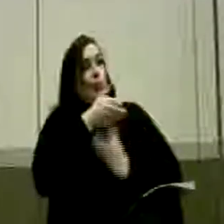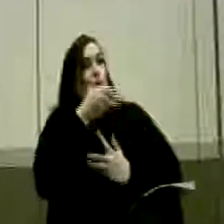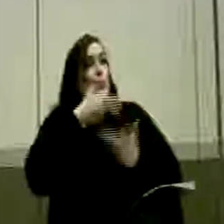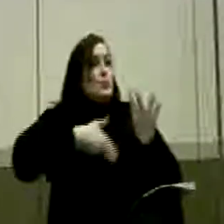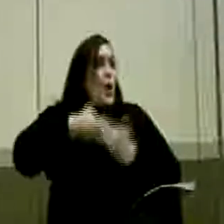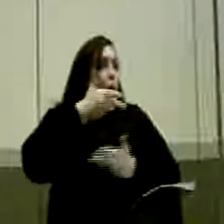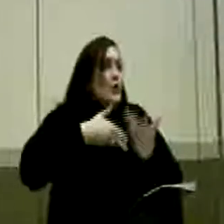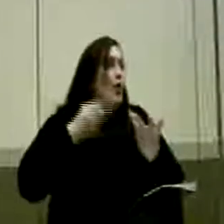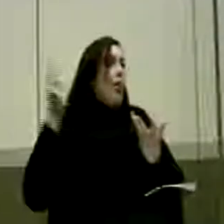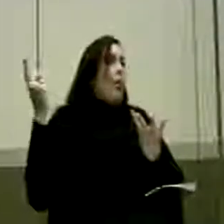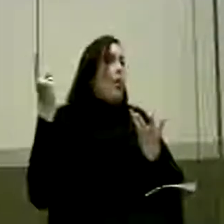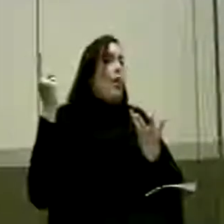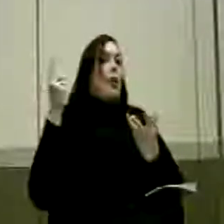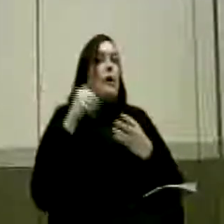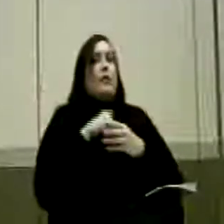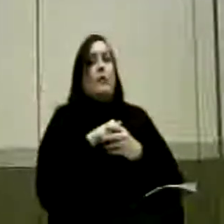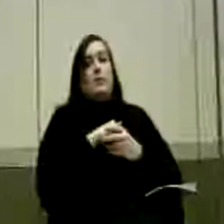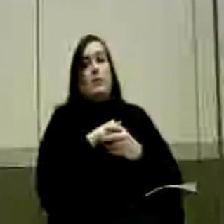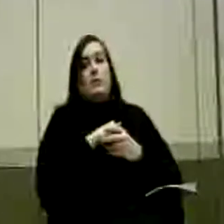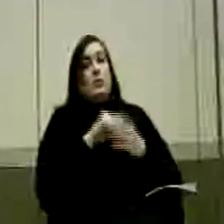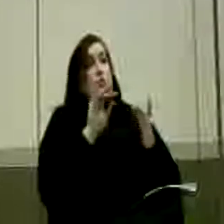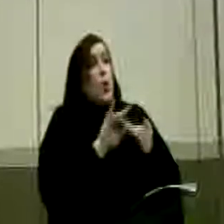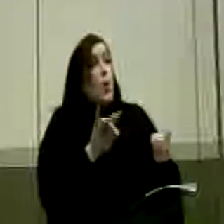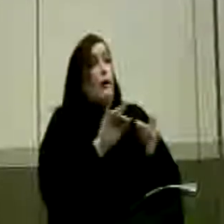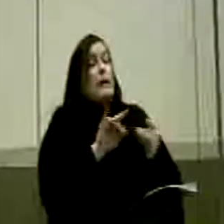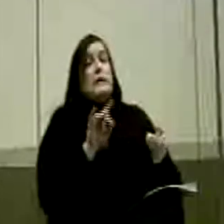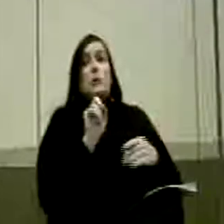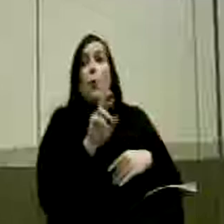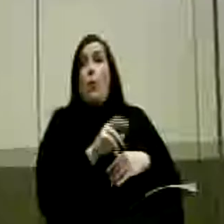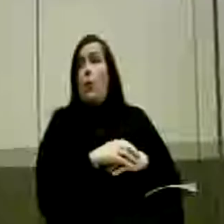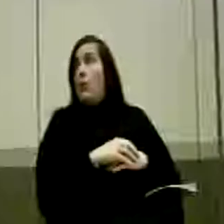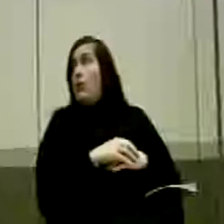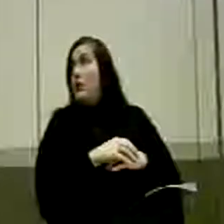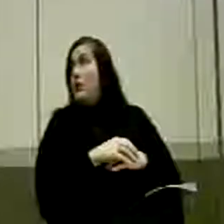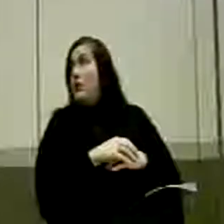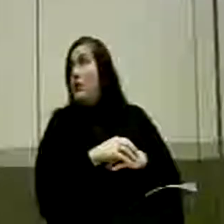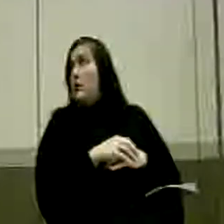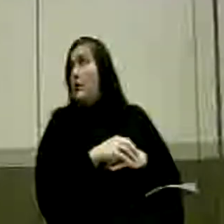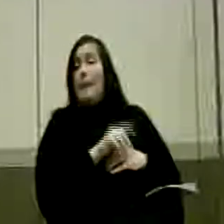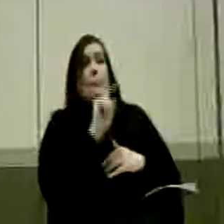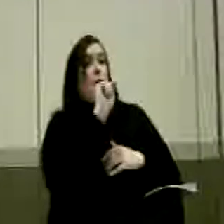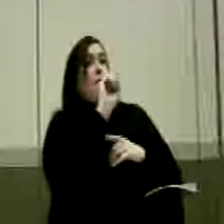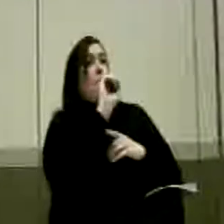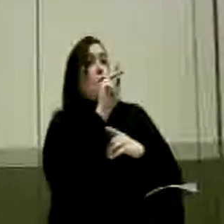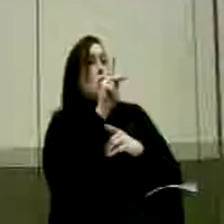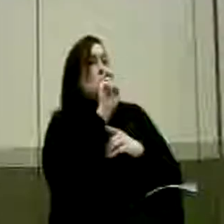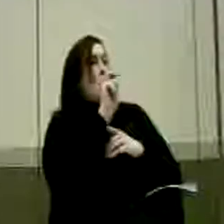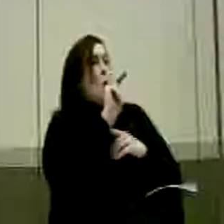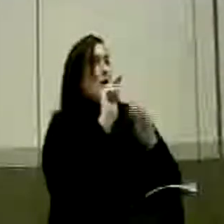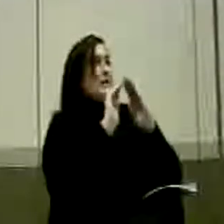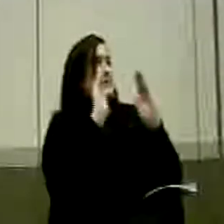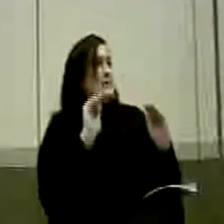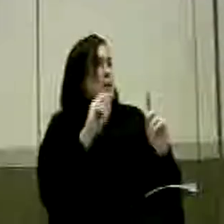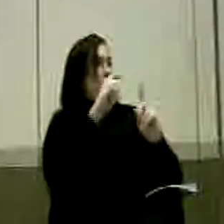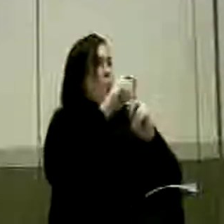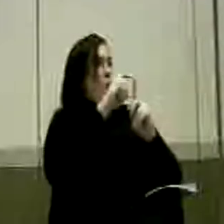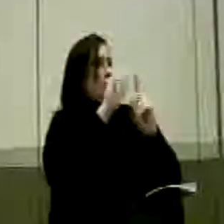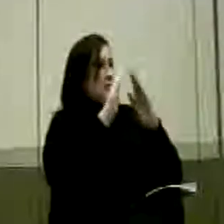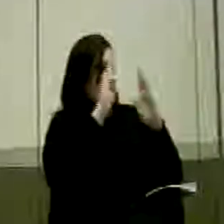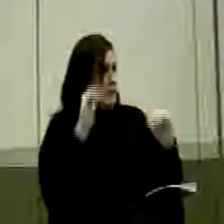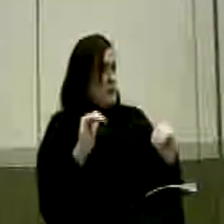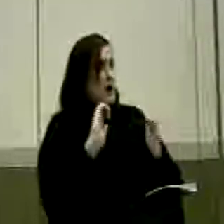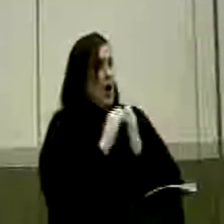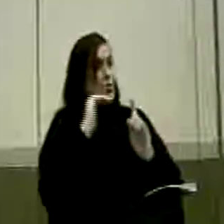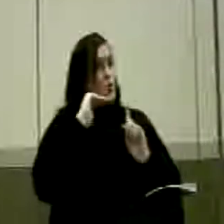social stories or through other, or like token, you know, systems like reward systems in the classroom to help them